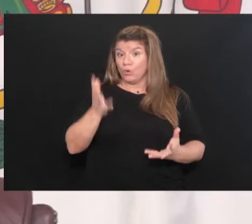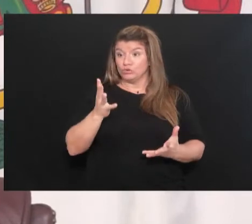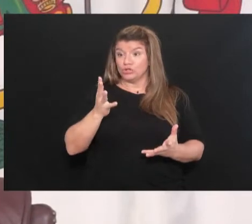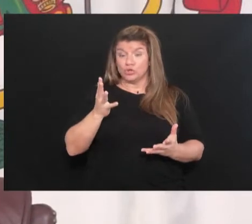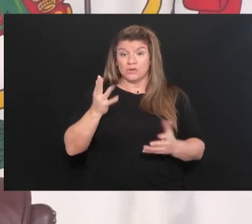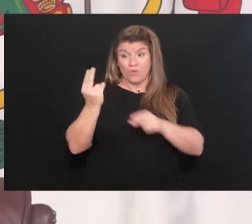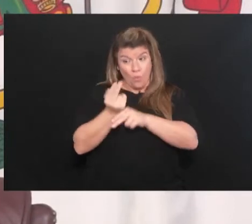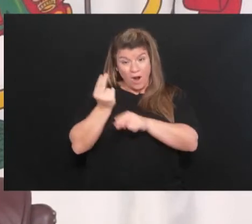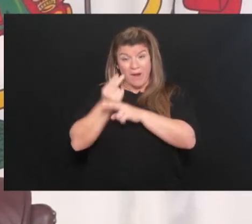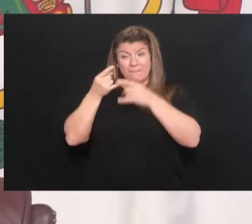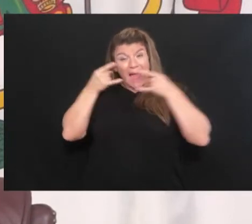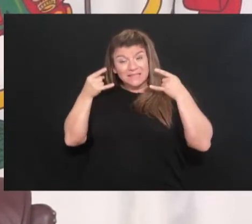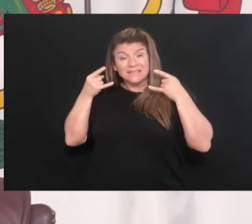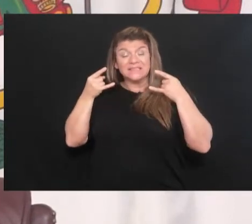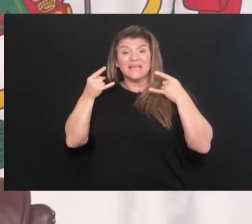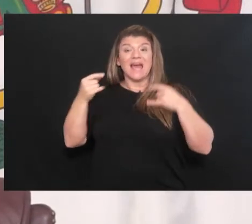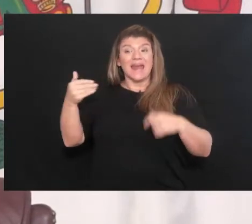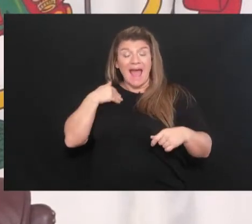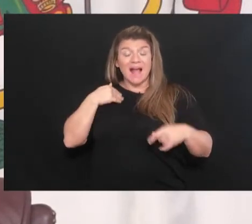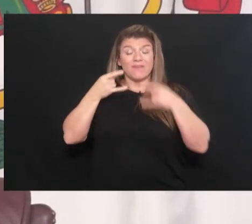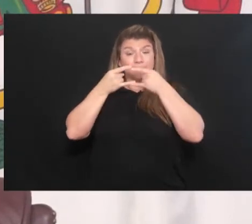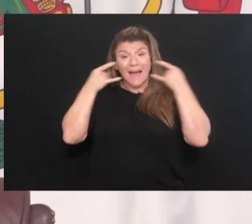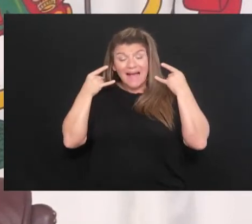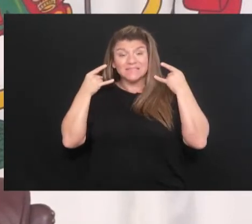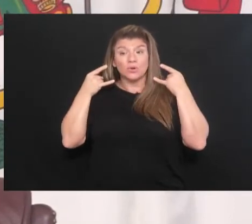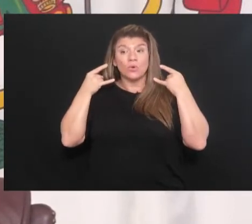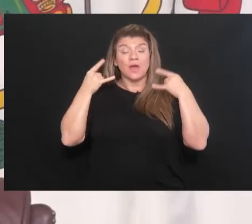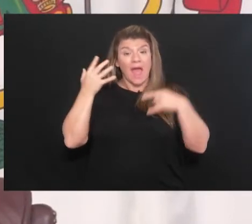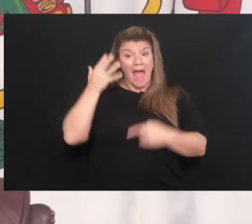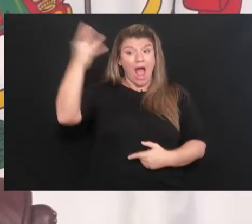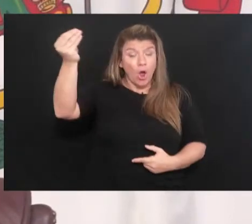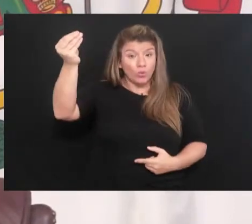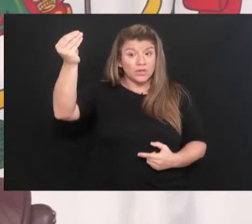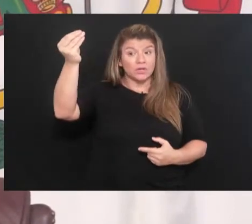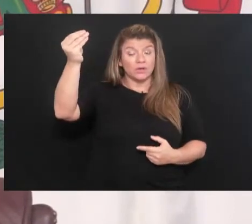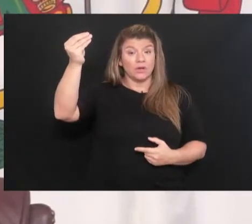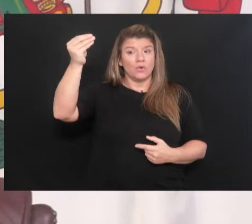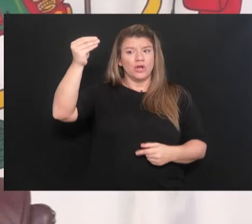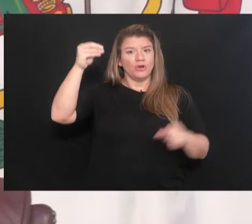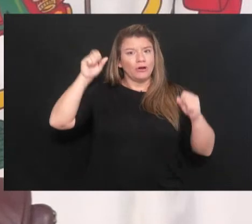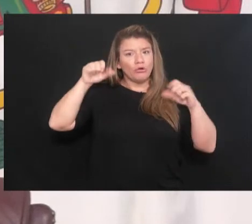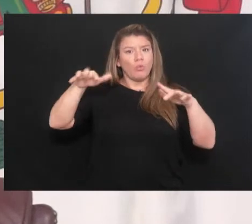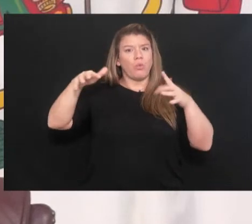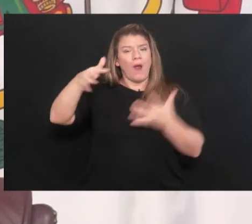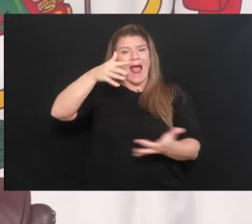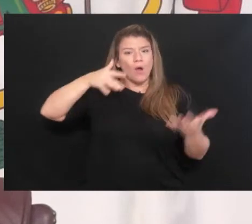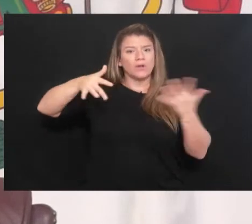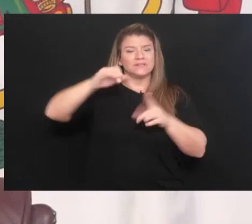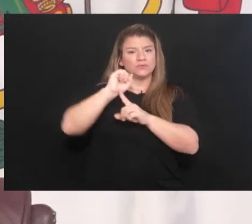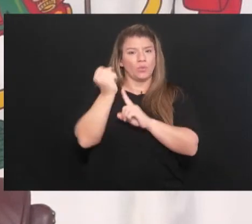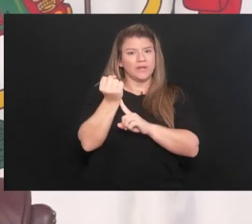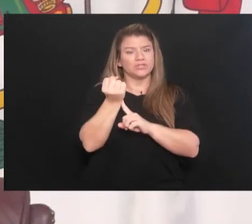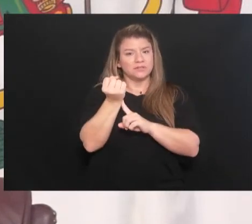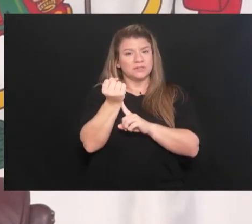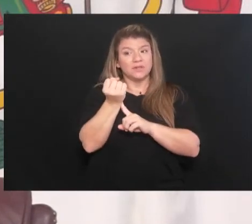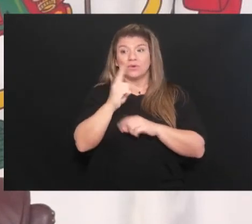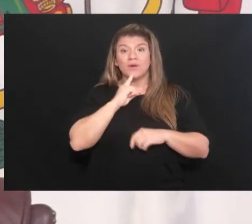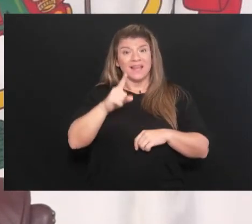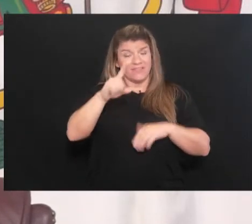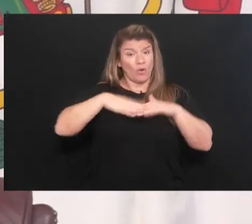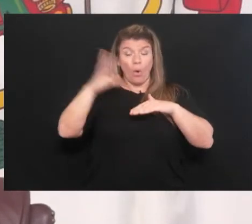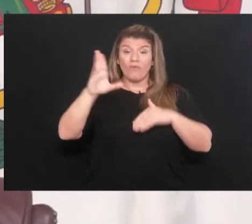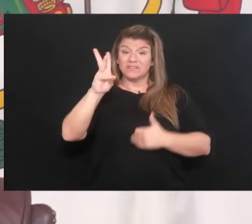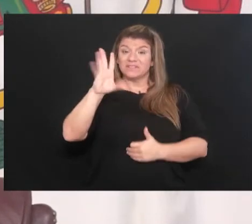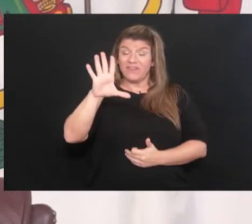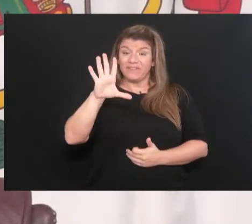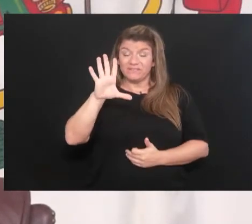wearing masks and having masks on, out, when you're in a crowded situation, especially if you're 65 and